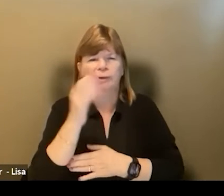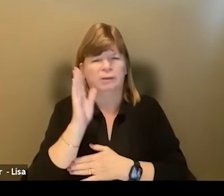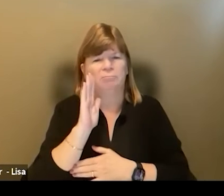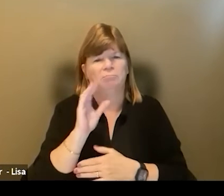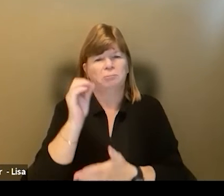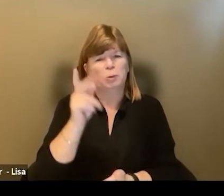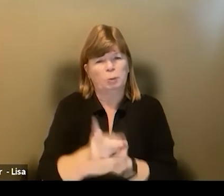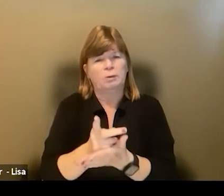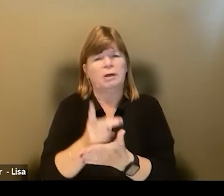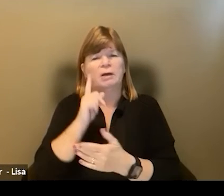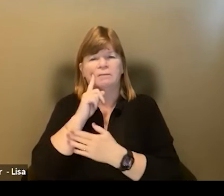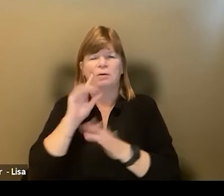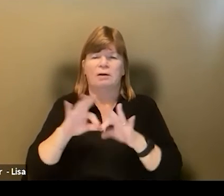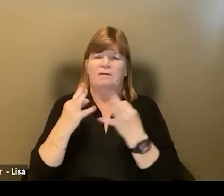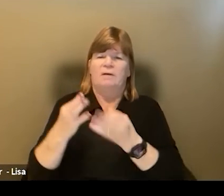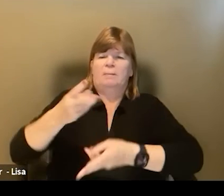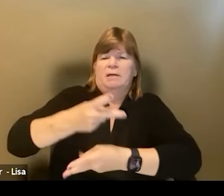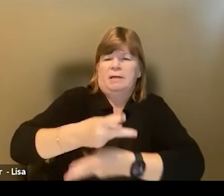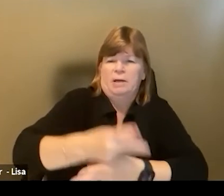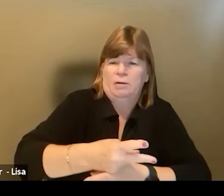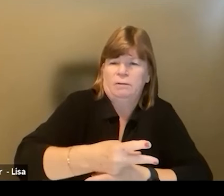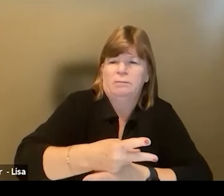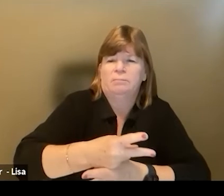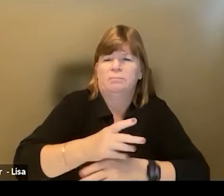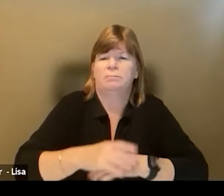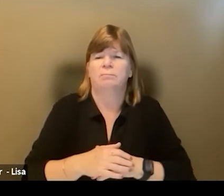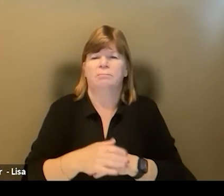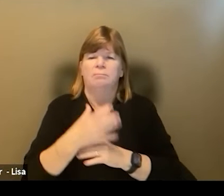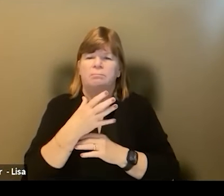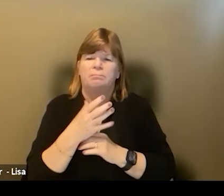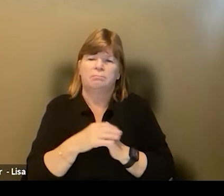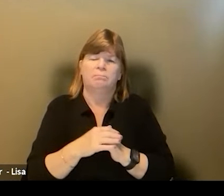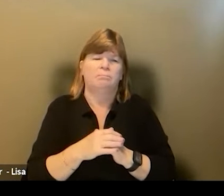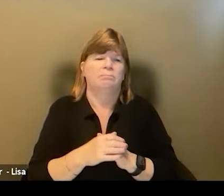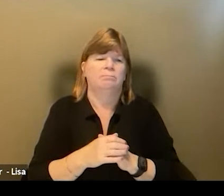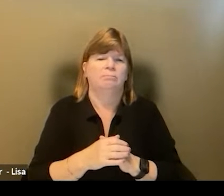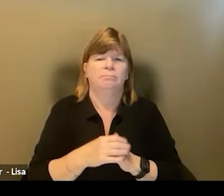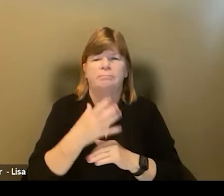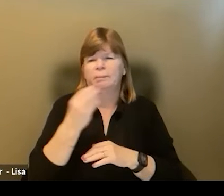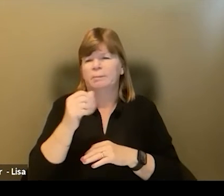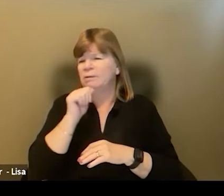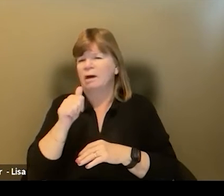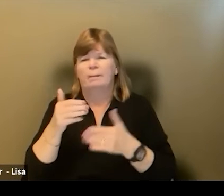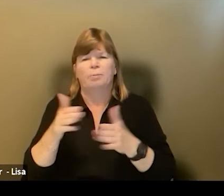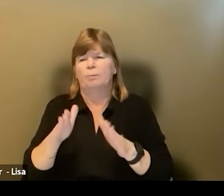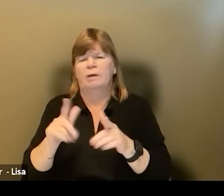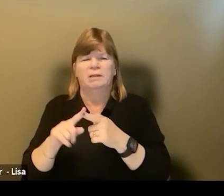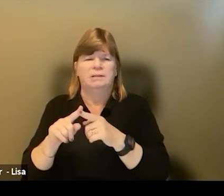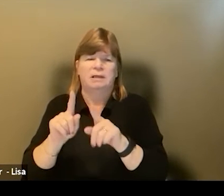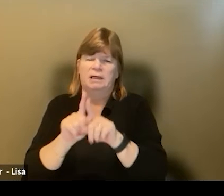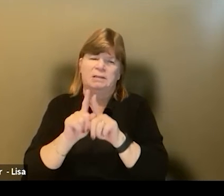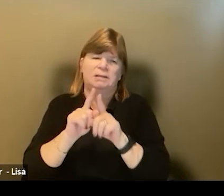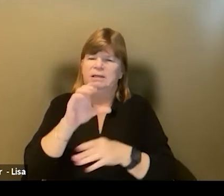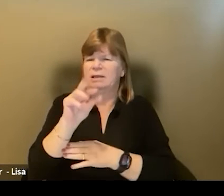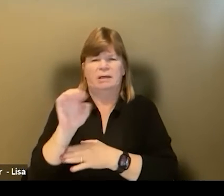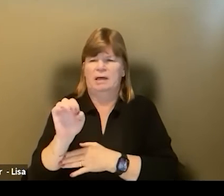for structured family caregiving to be provided by legally responsible individual, but will not permit attendant